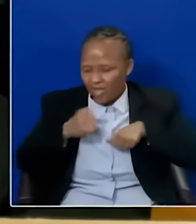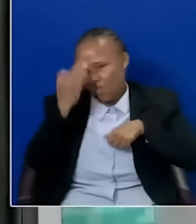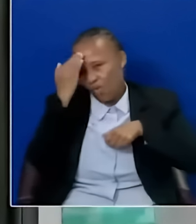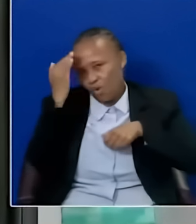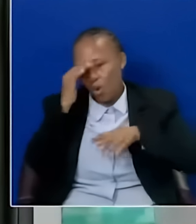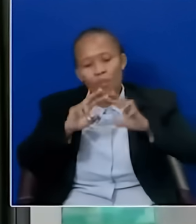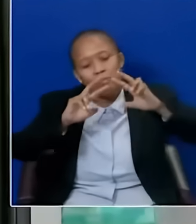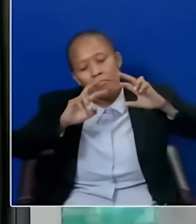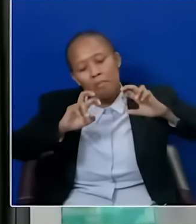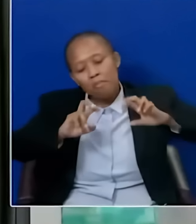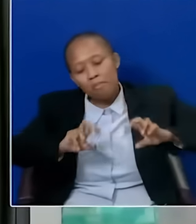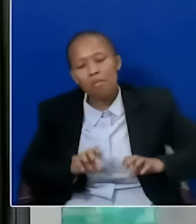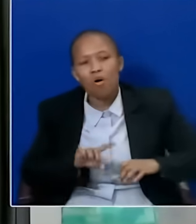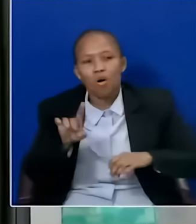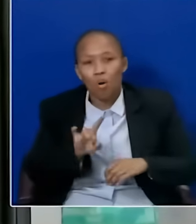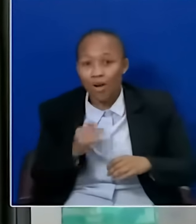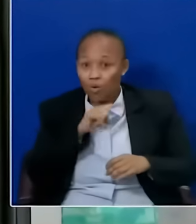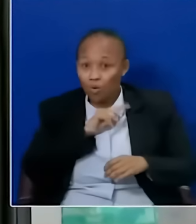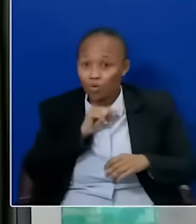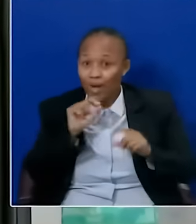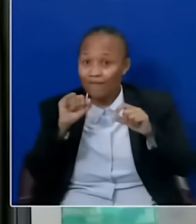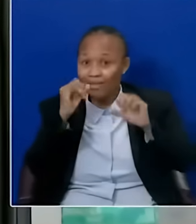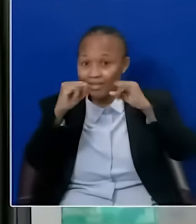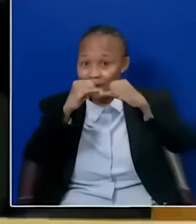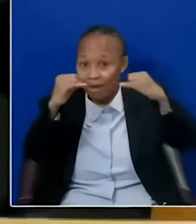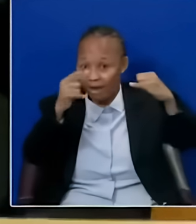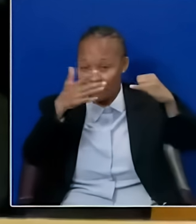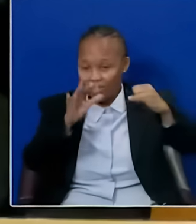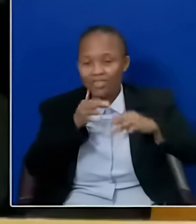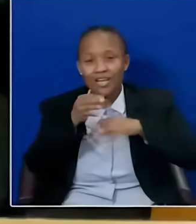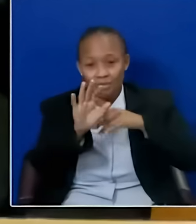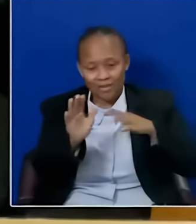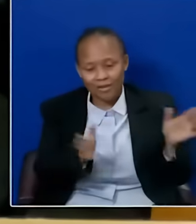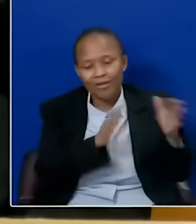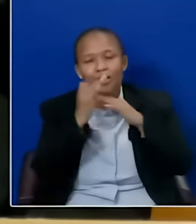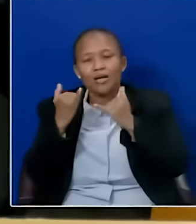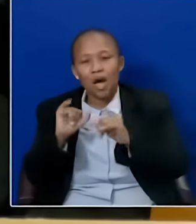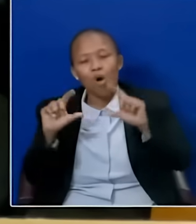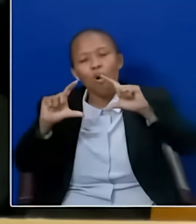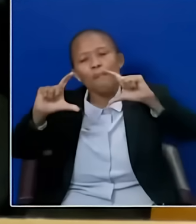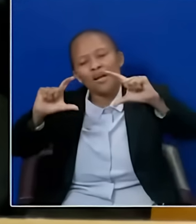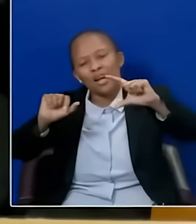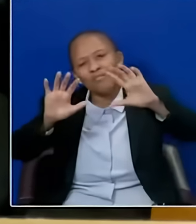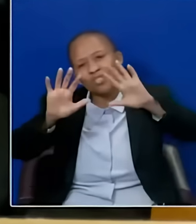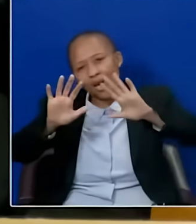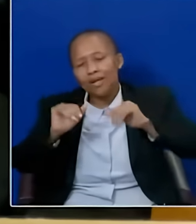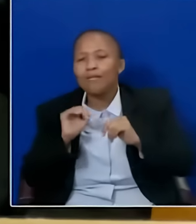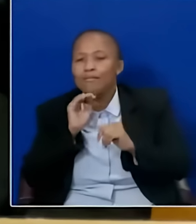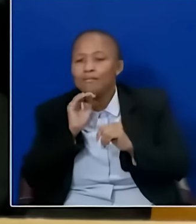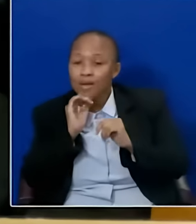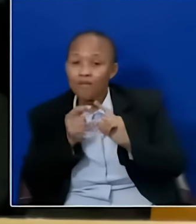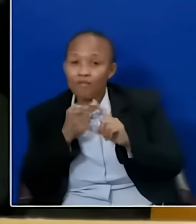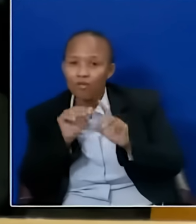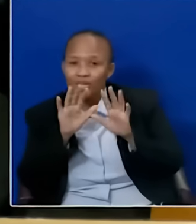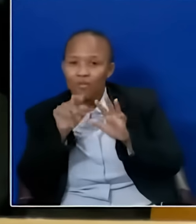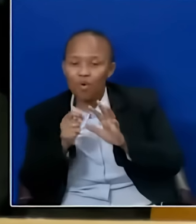Yes, Commissioner. And then my reading of the rest of that paragraph 10 is from 10.1 to 10.6. He